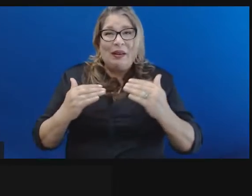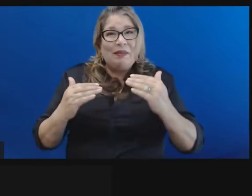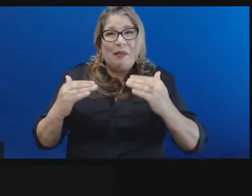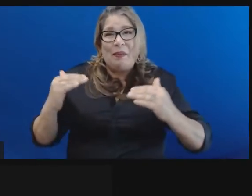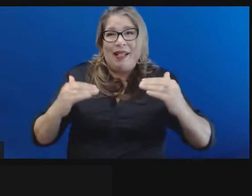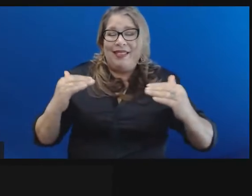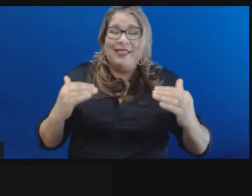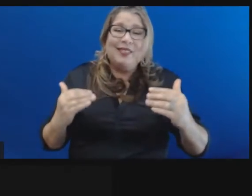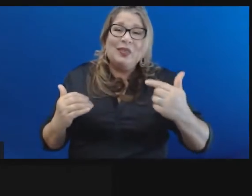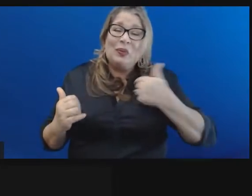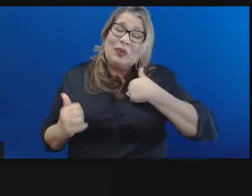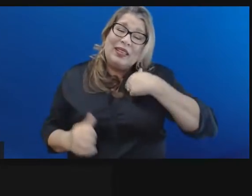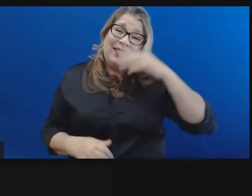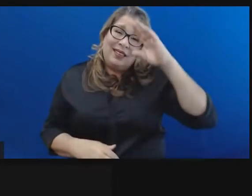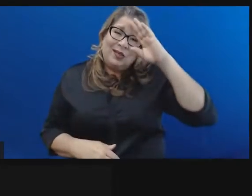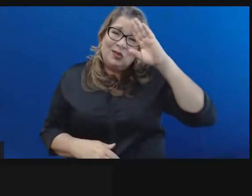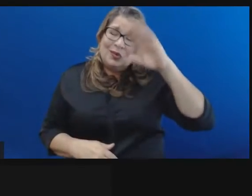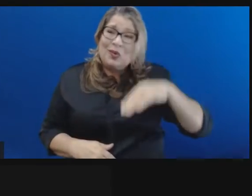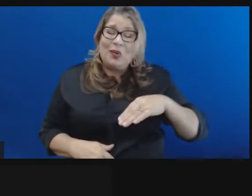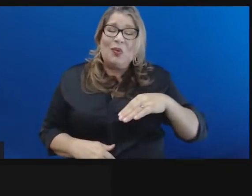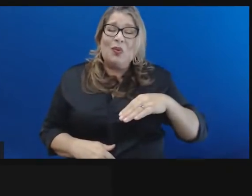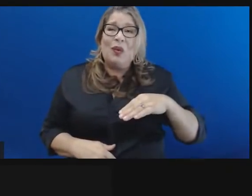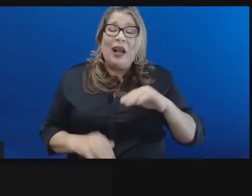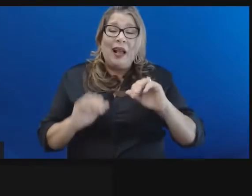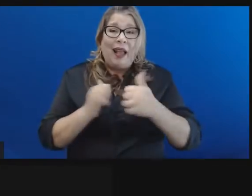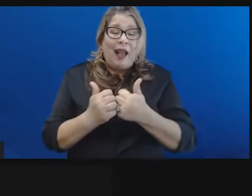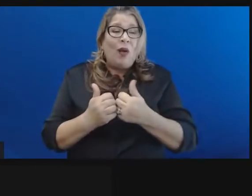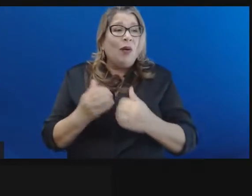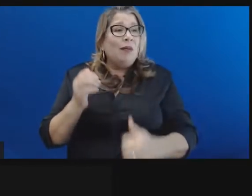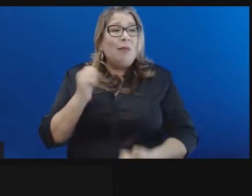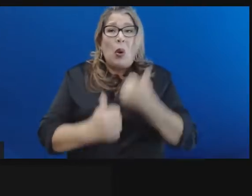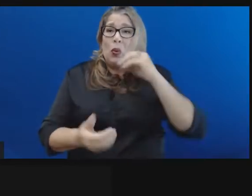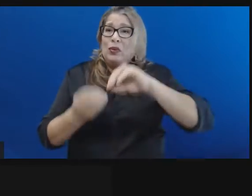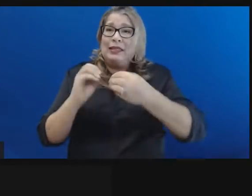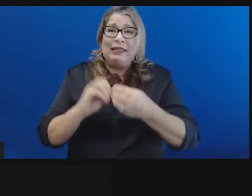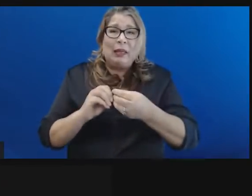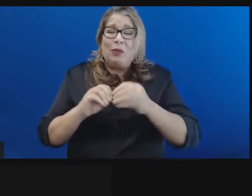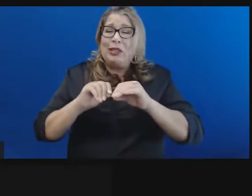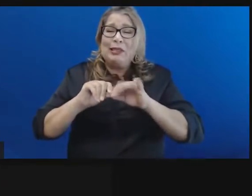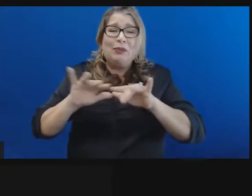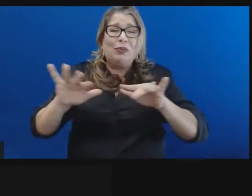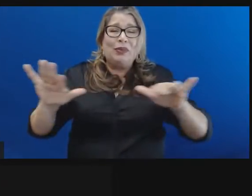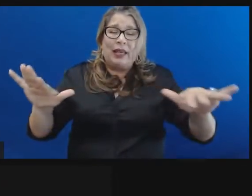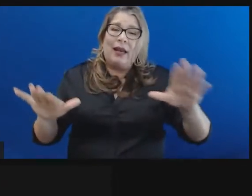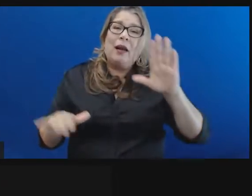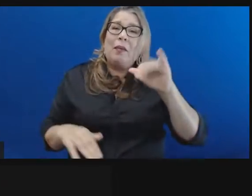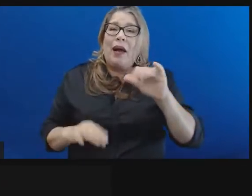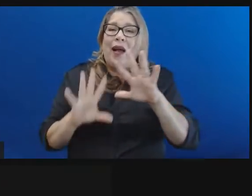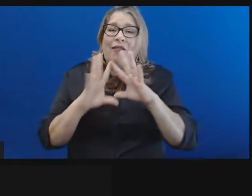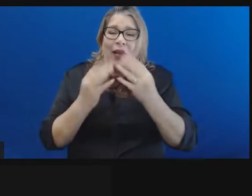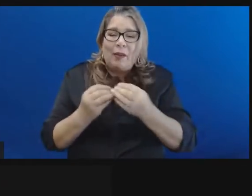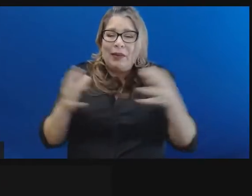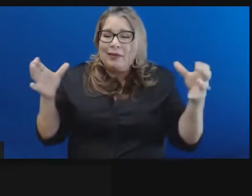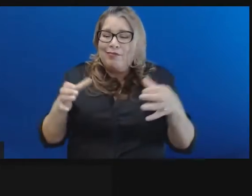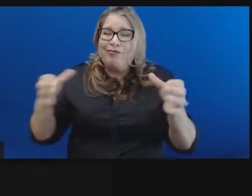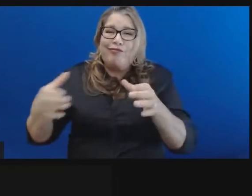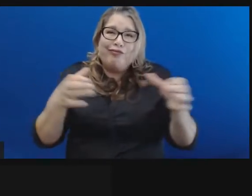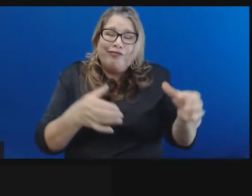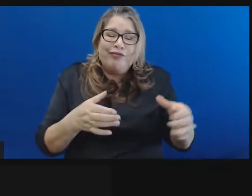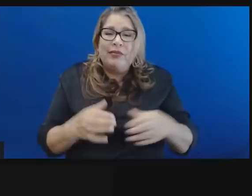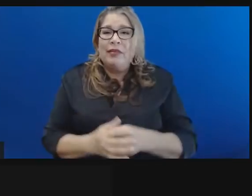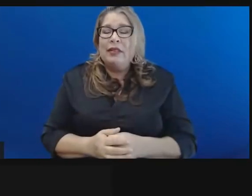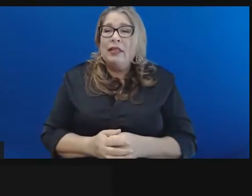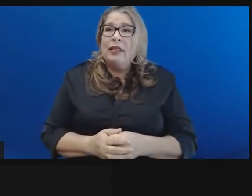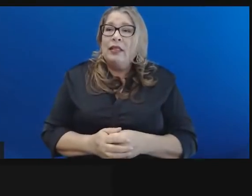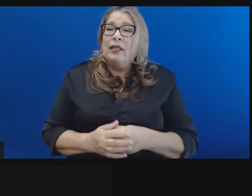gatherings or private gatherings as a main source of spread, and so many people have pitted those sorts of gatherings against things like restaurants